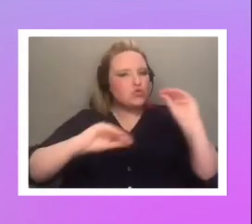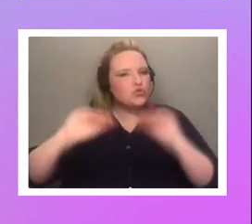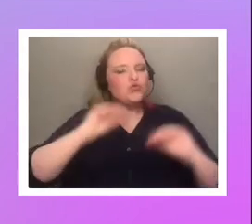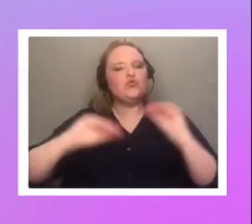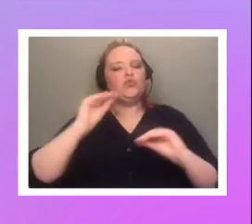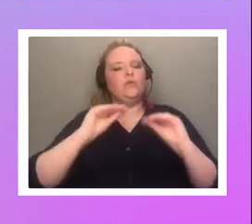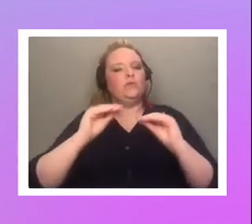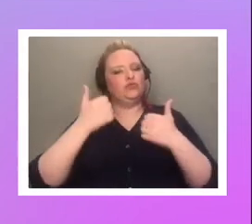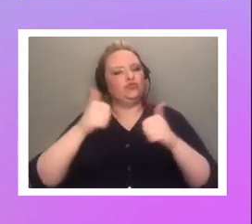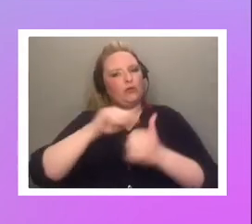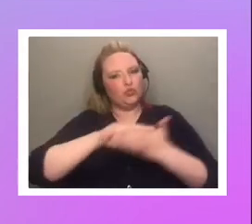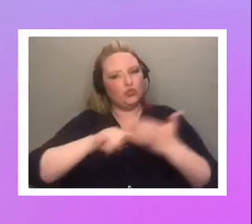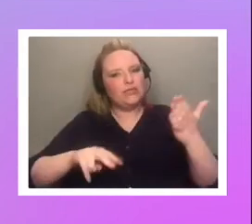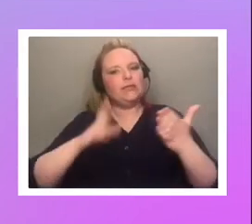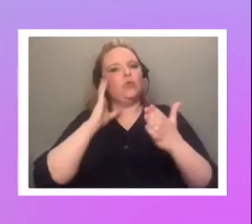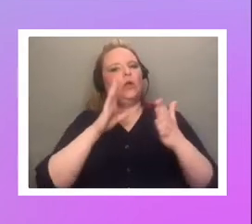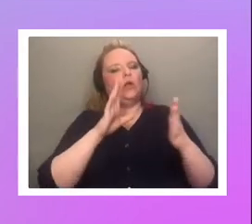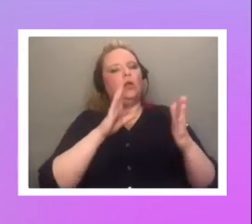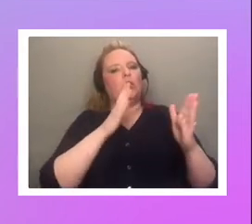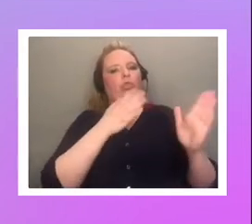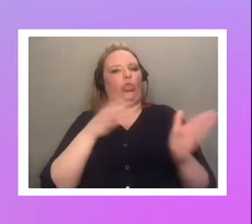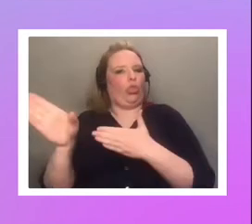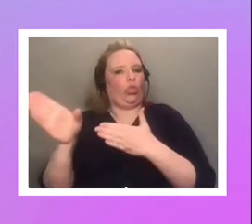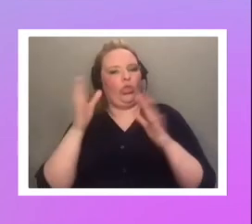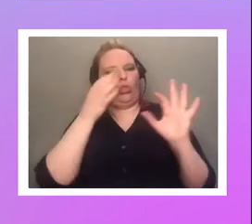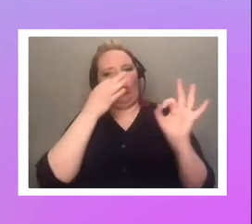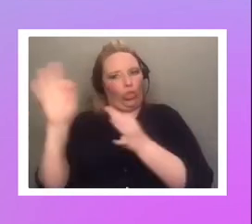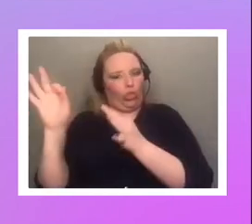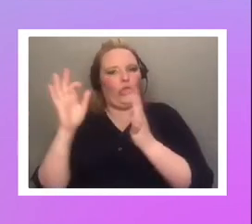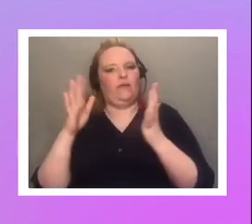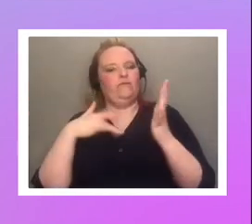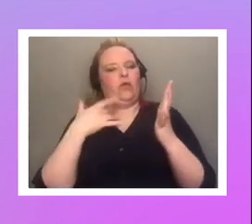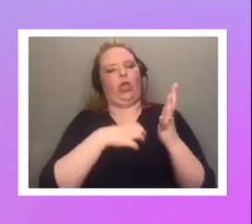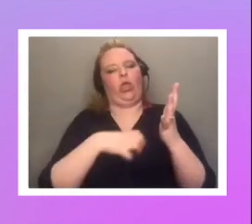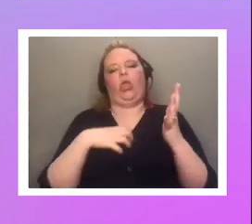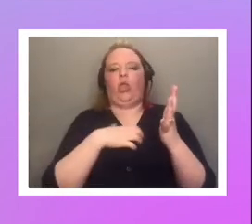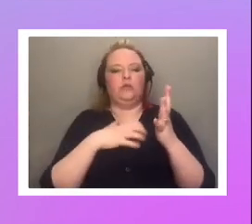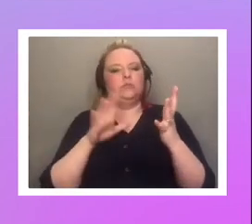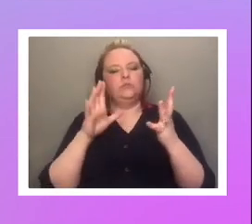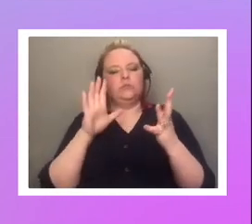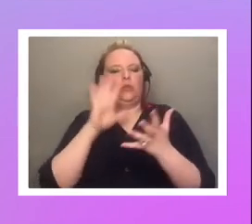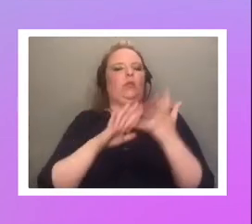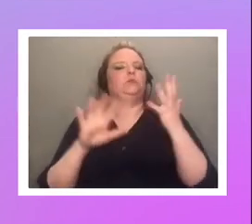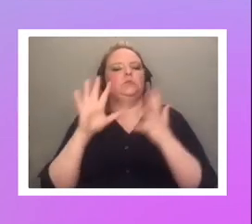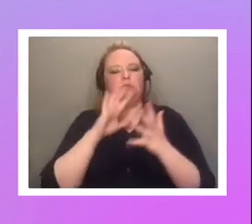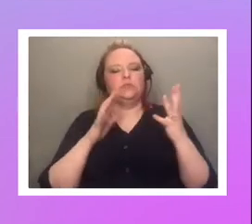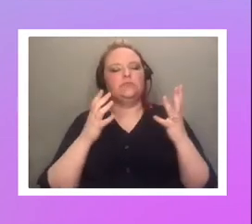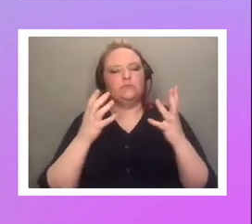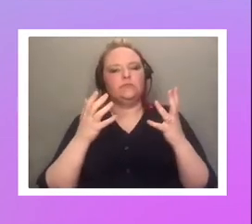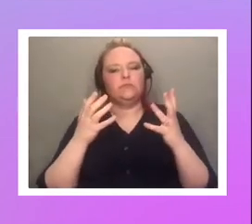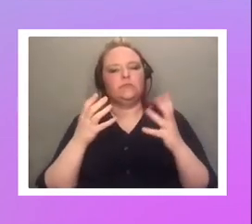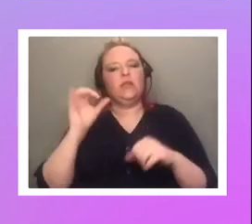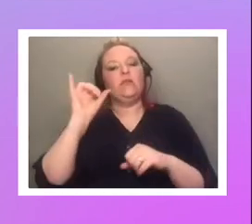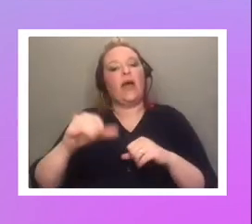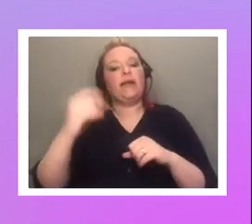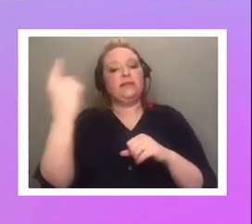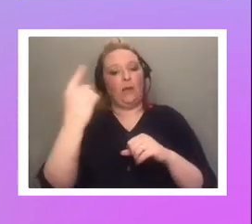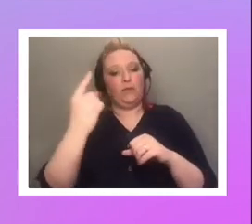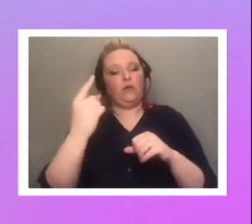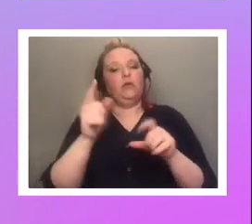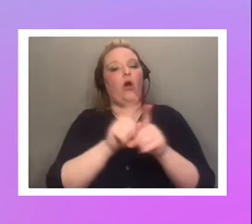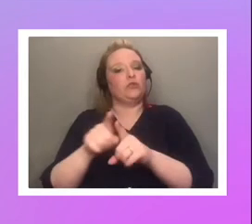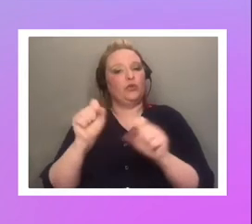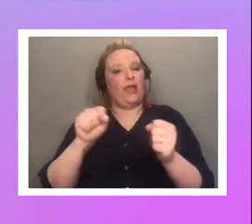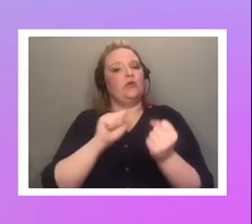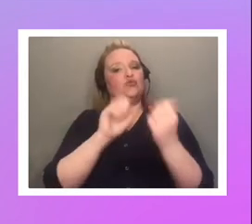you're trying to read is going to pull your attention away or even potentially make you feel sick. So, I mean, this is something that we can also address